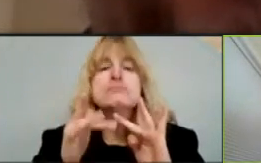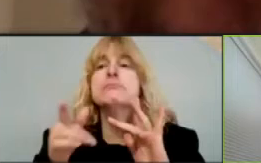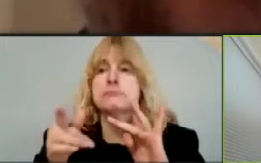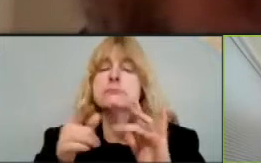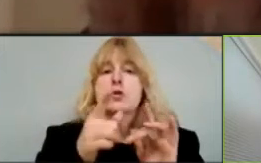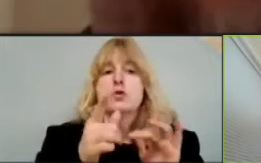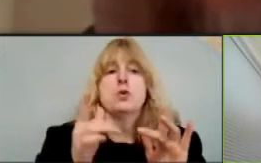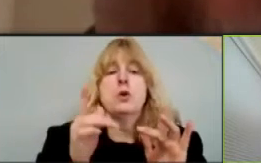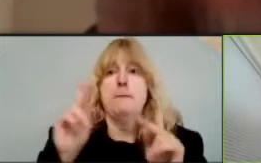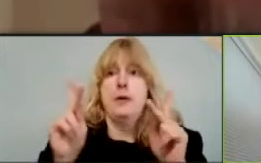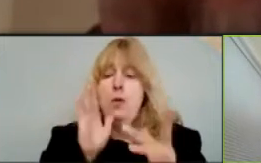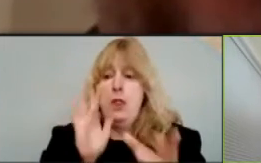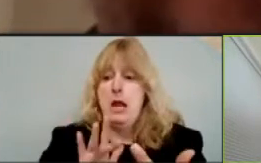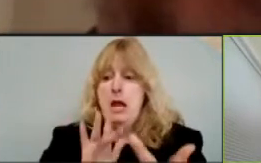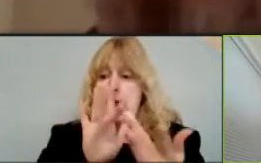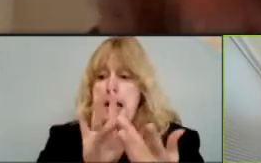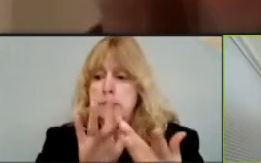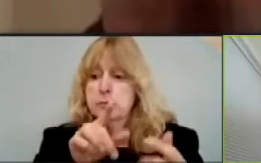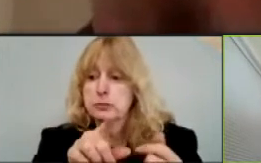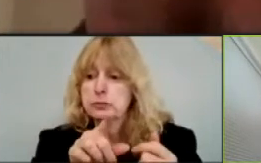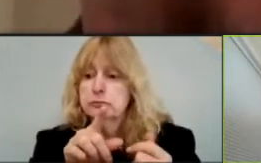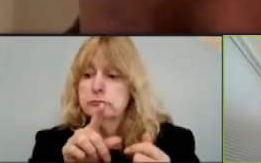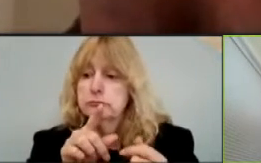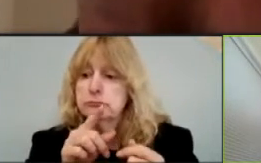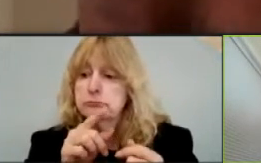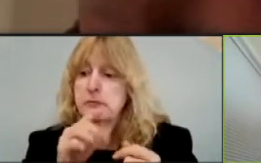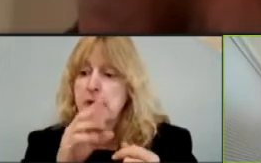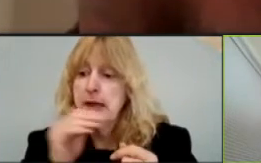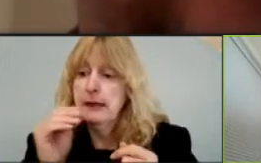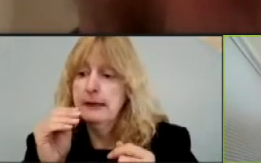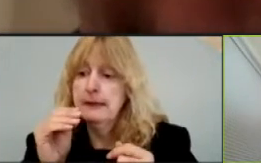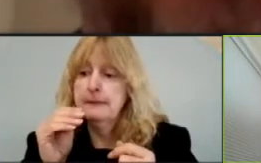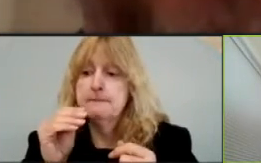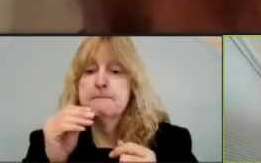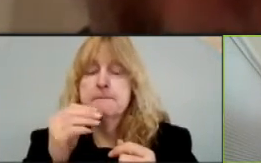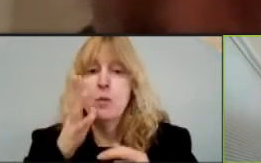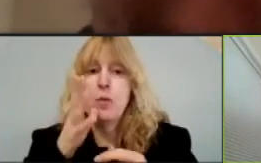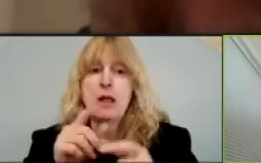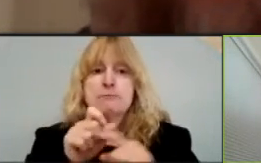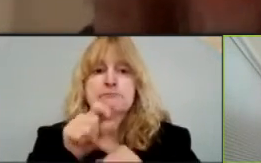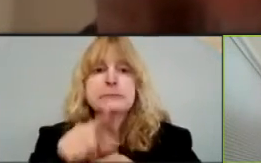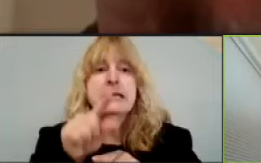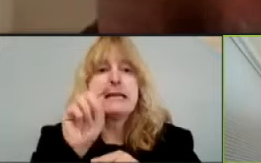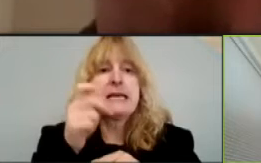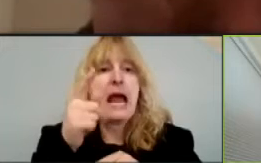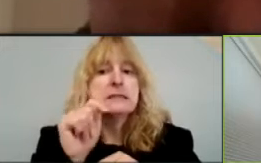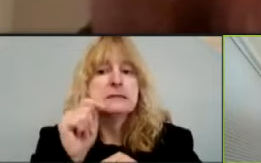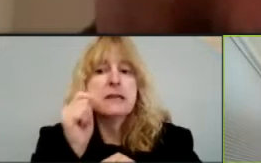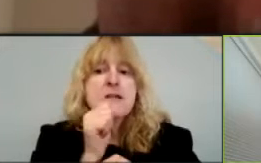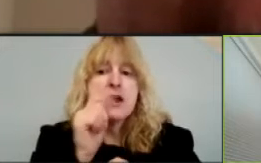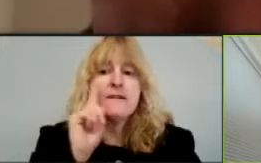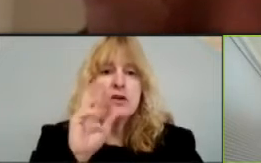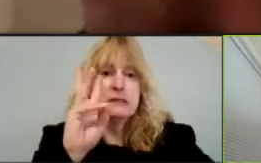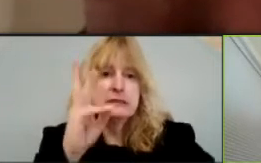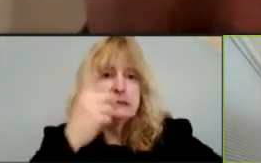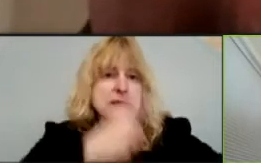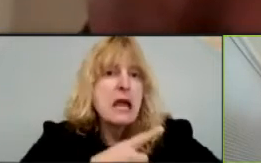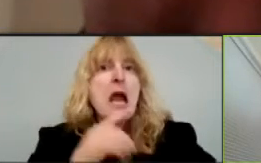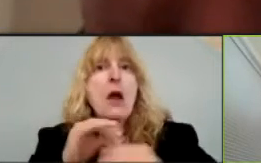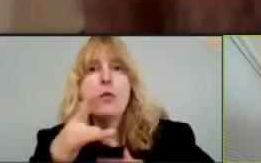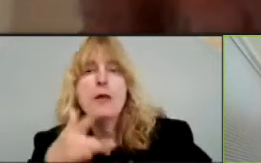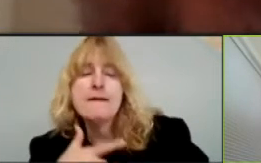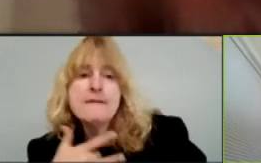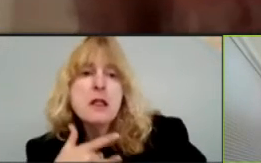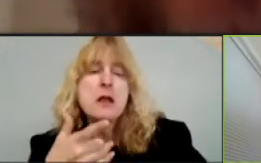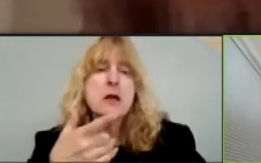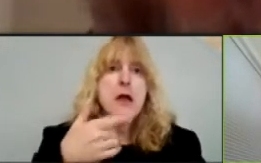contact you and track adverse events that you may have. They'll send you a text every day for 6 days and say, how are you feeling? Do you have a fever? Do you have a